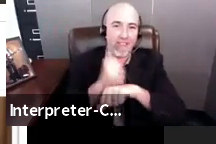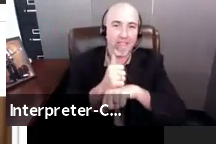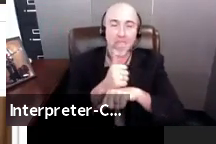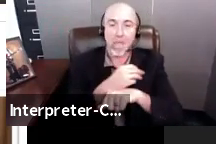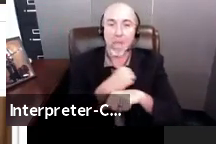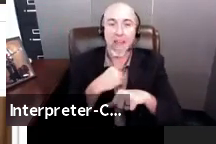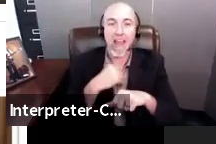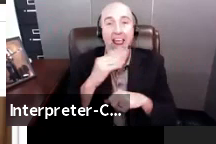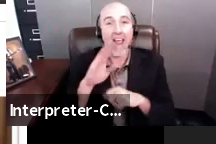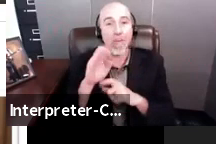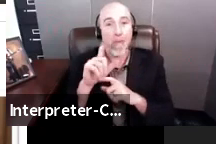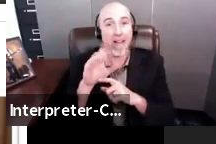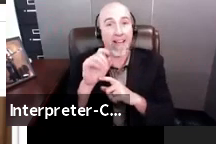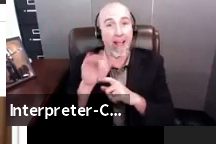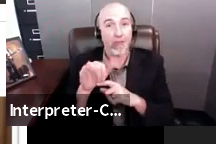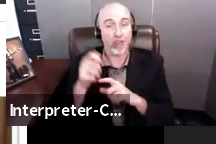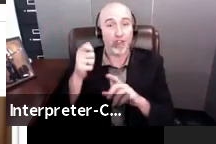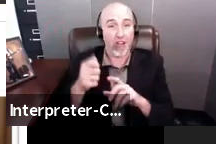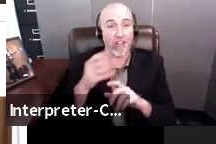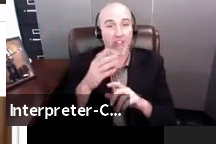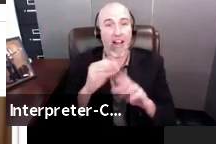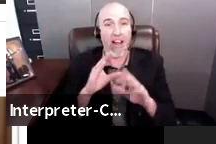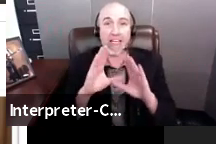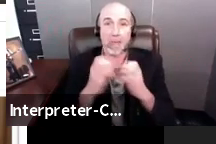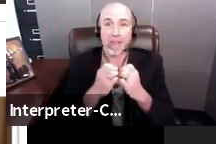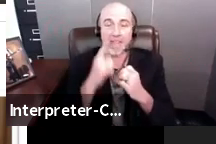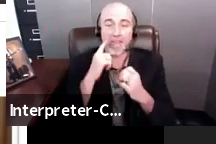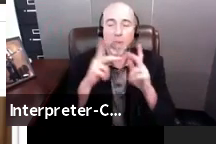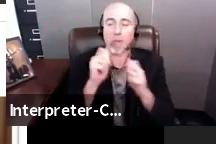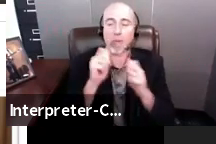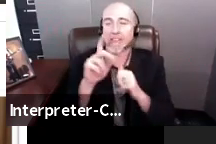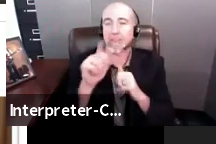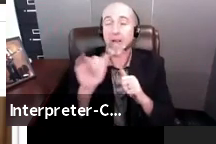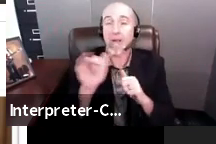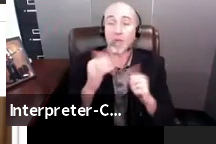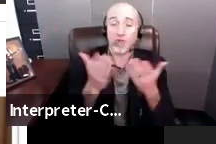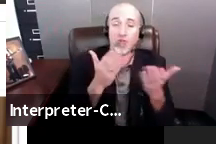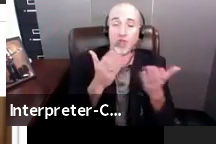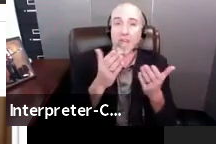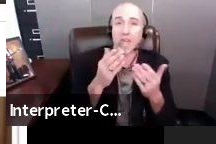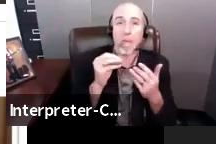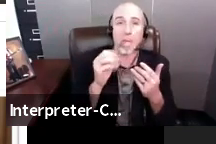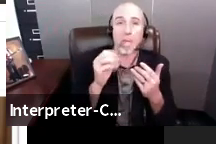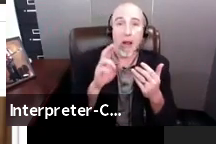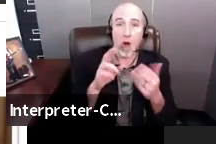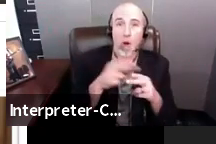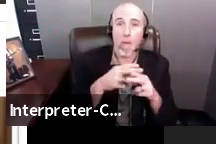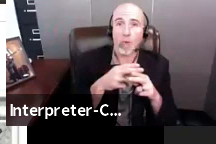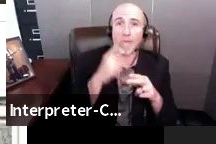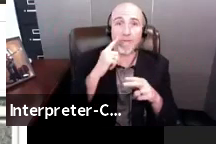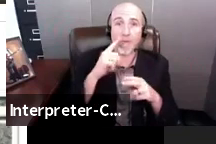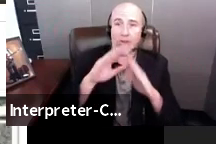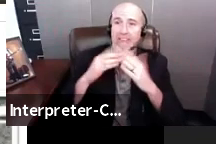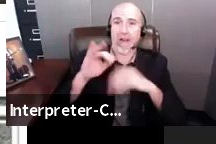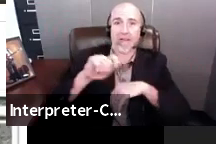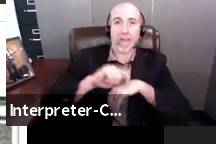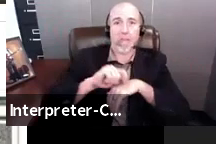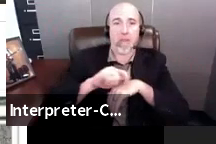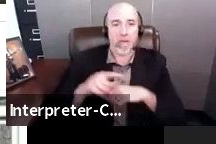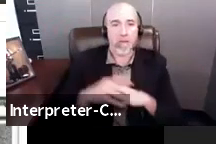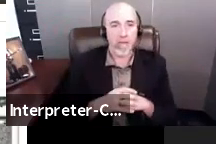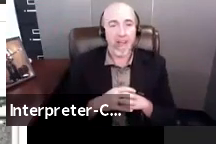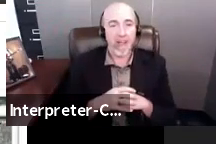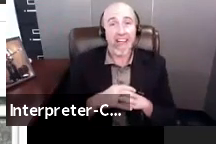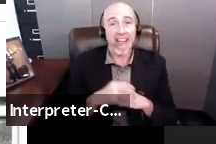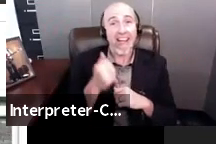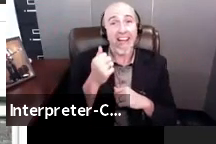and Commissioners Committee for Persons with Disabilities. I also serve as Mayor Pro Tem for the City of Temple. In